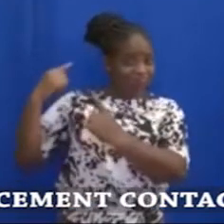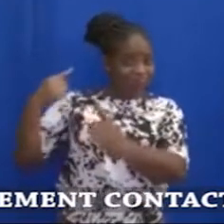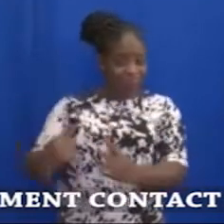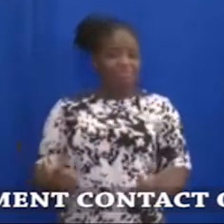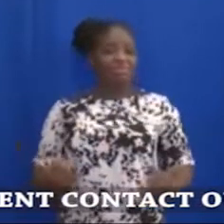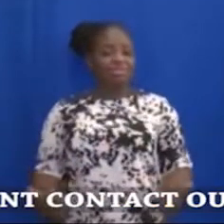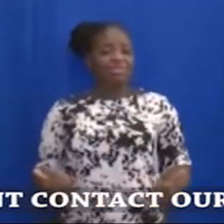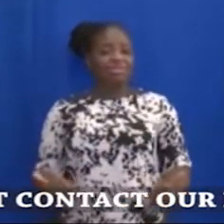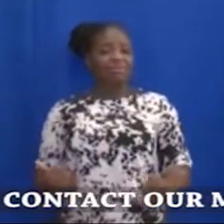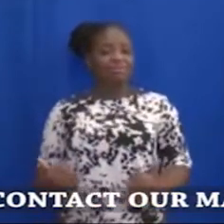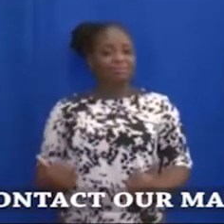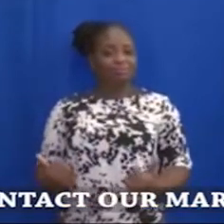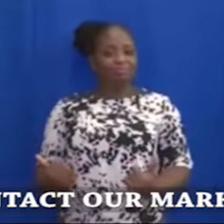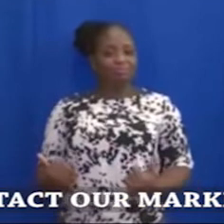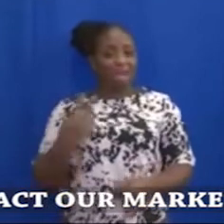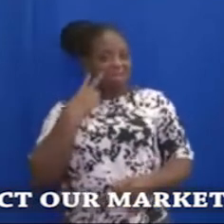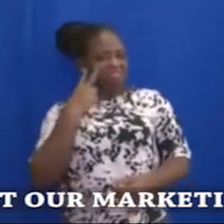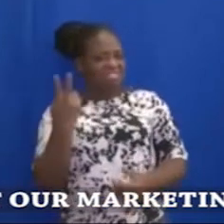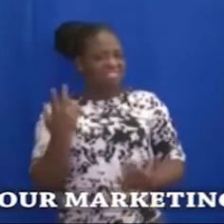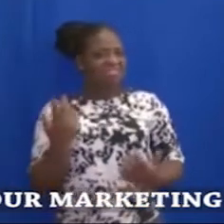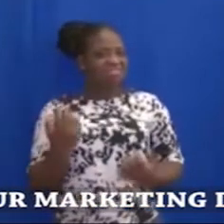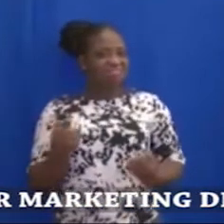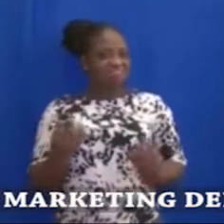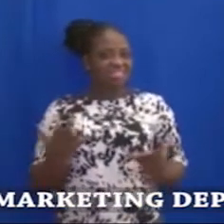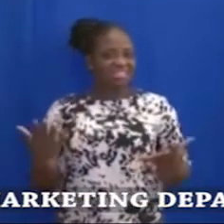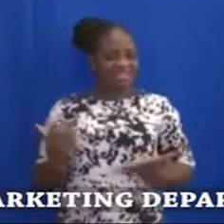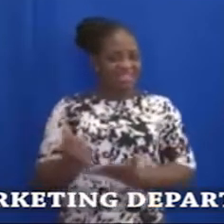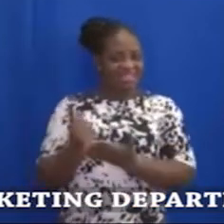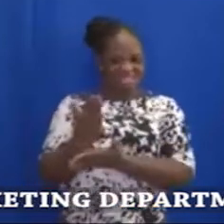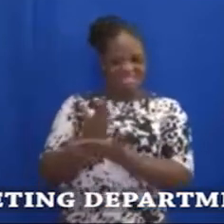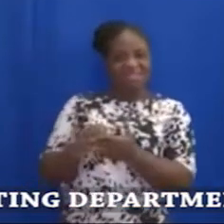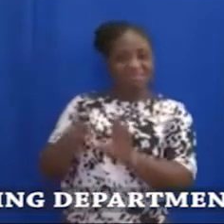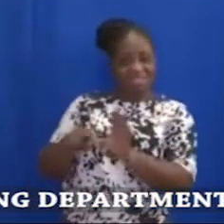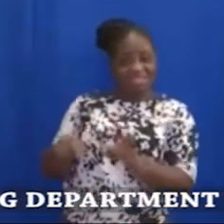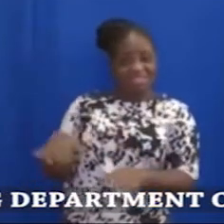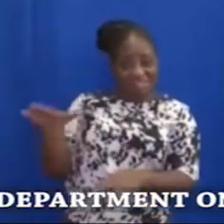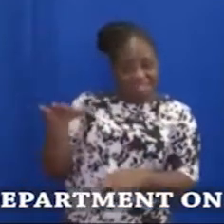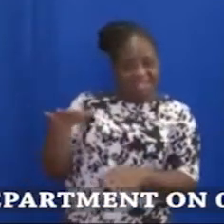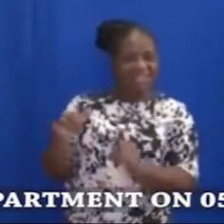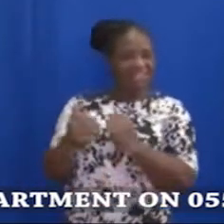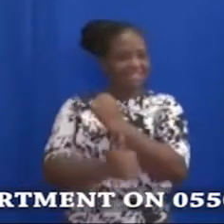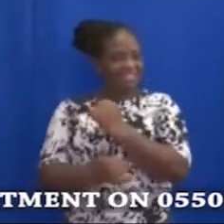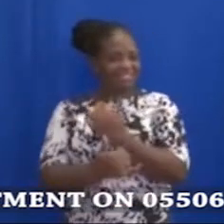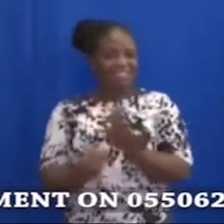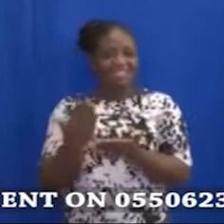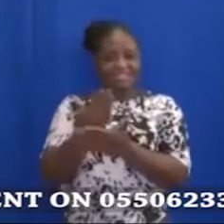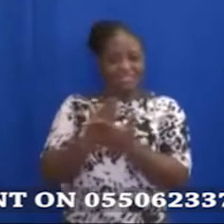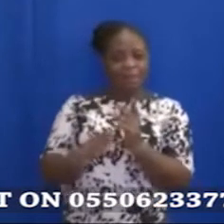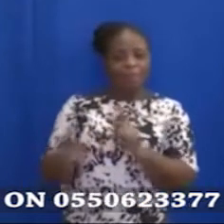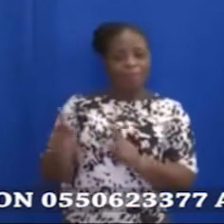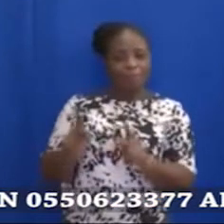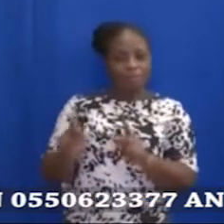seen it firsthand how in some regions of our country, some residents are abandoning altogether